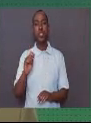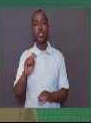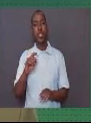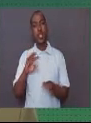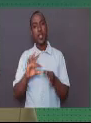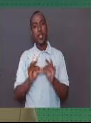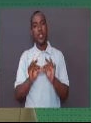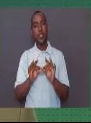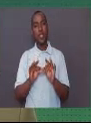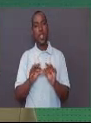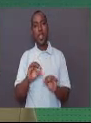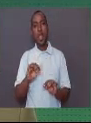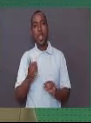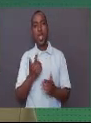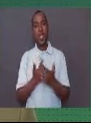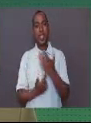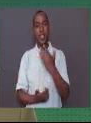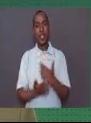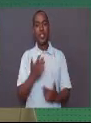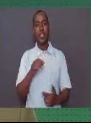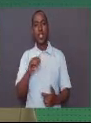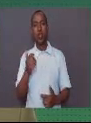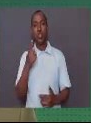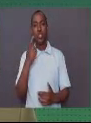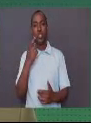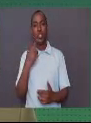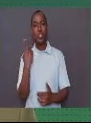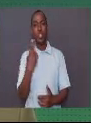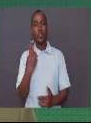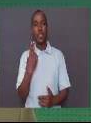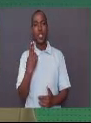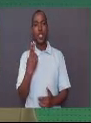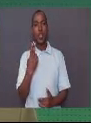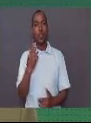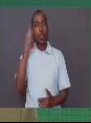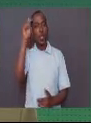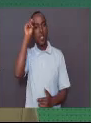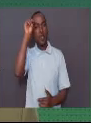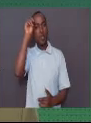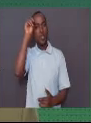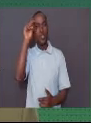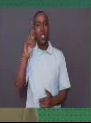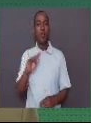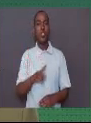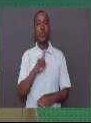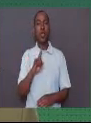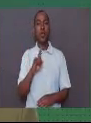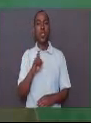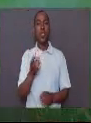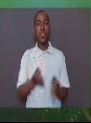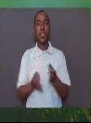discussed its significance in both traditional and modern